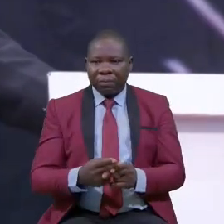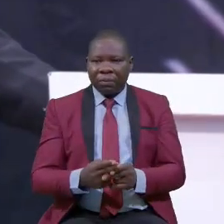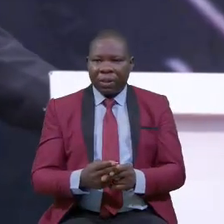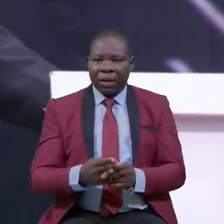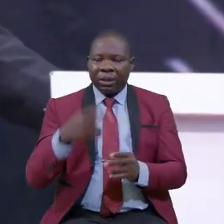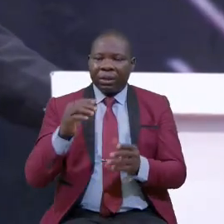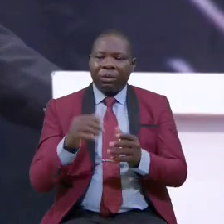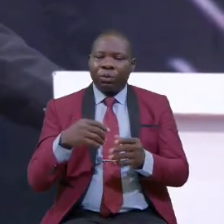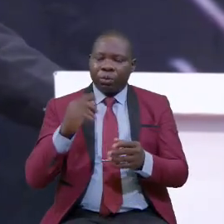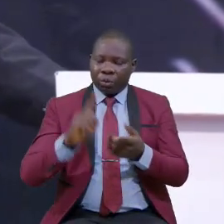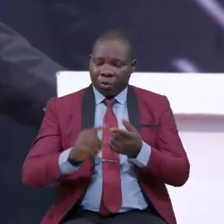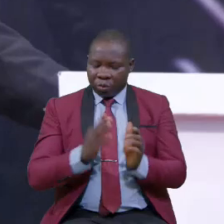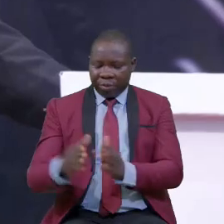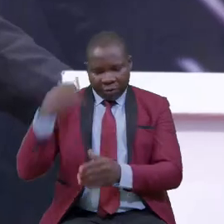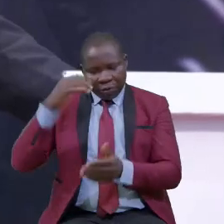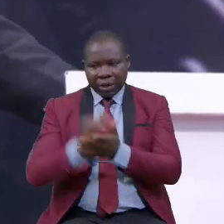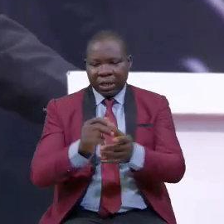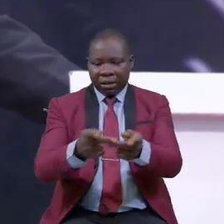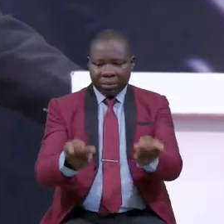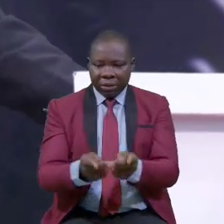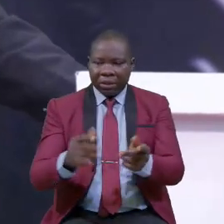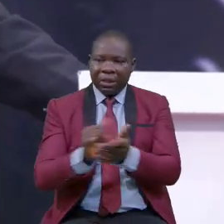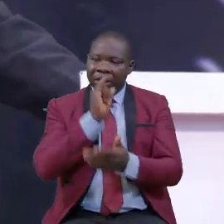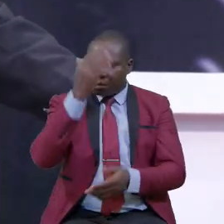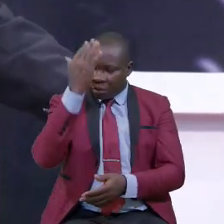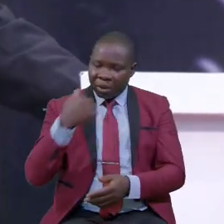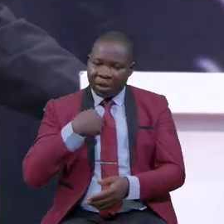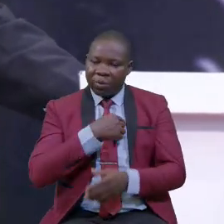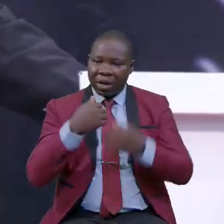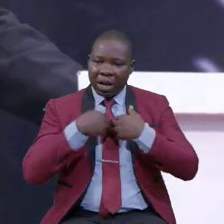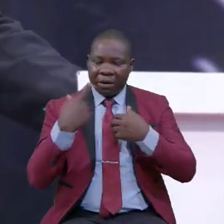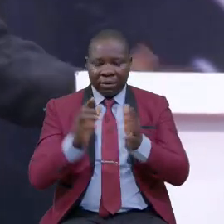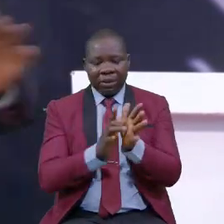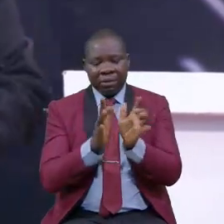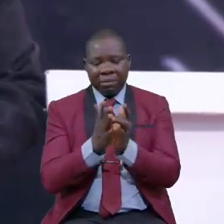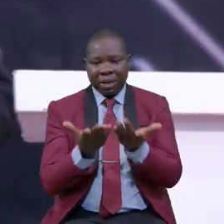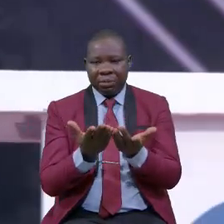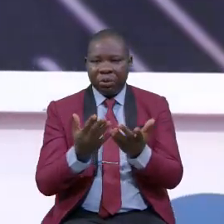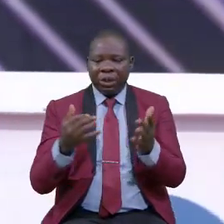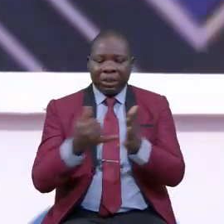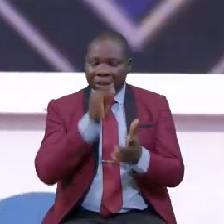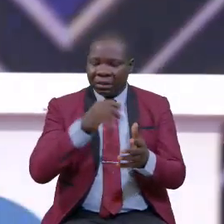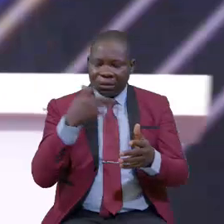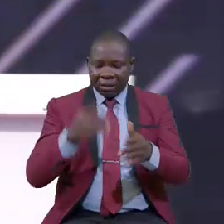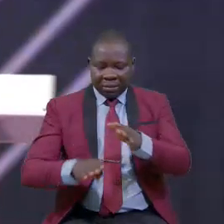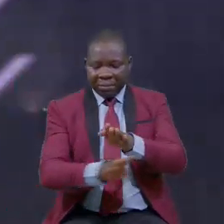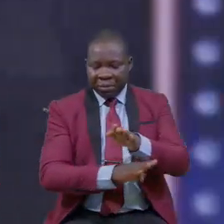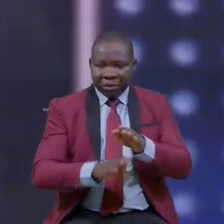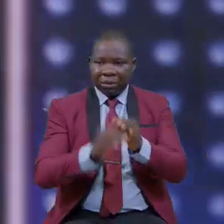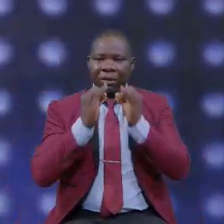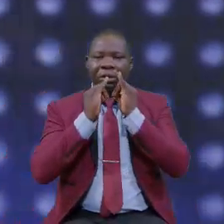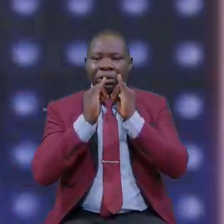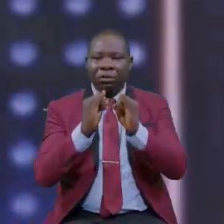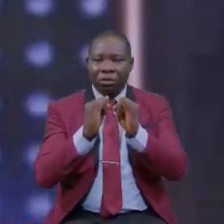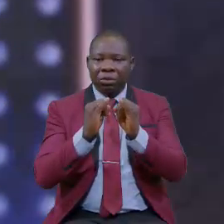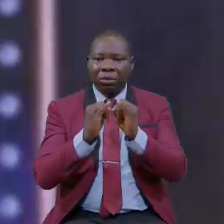instruction that God has given us before leaving Earth in John chapter 5 I'm